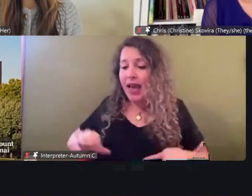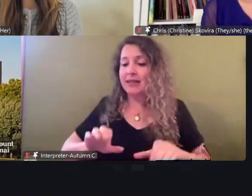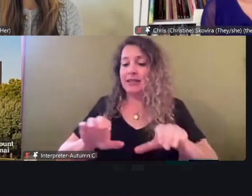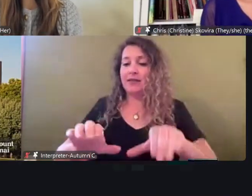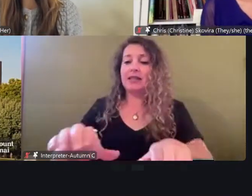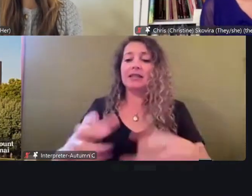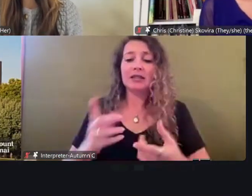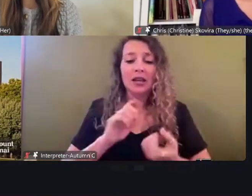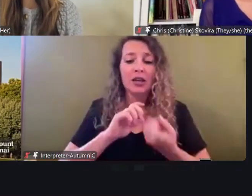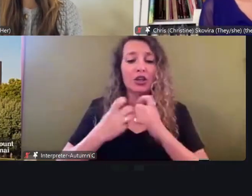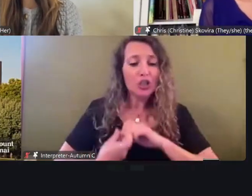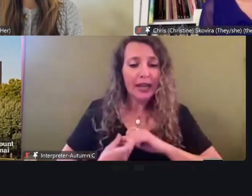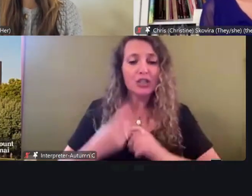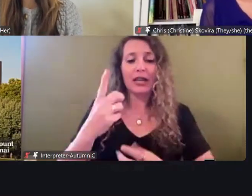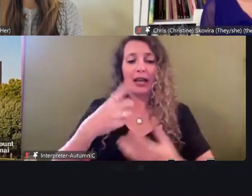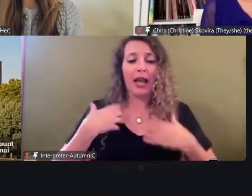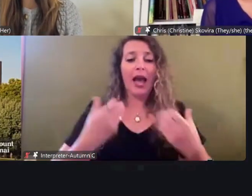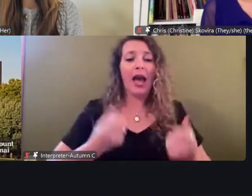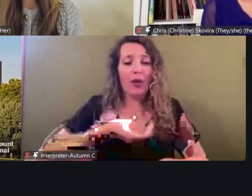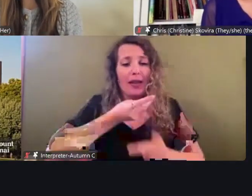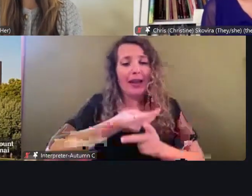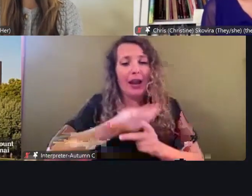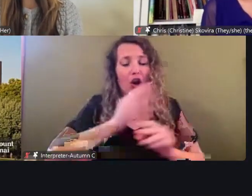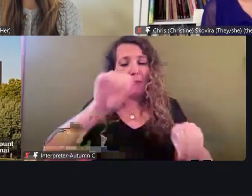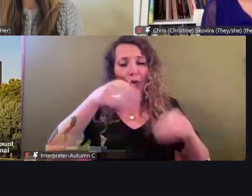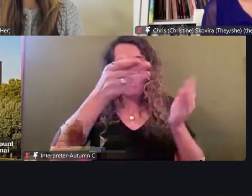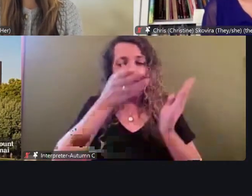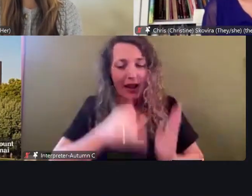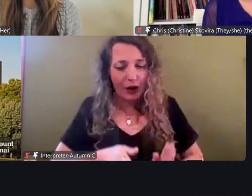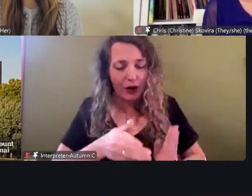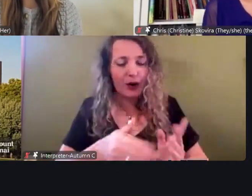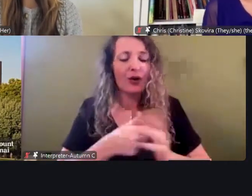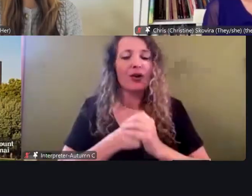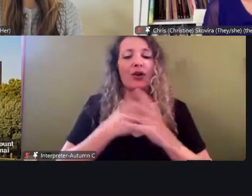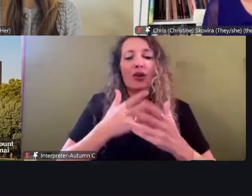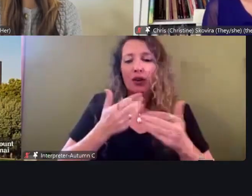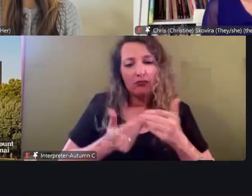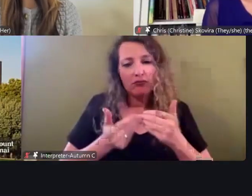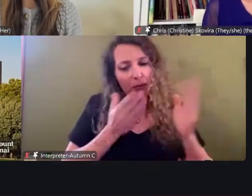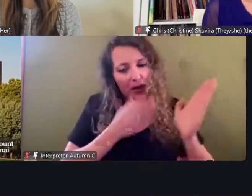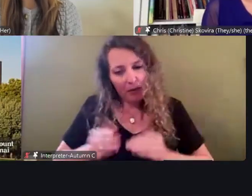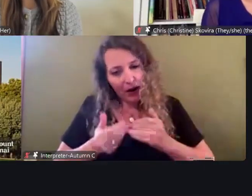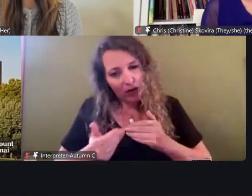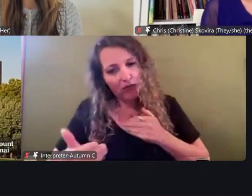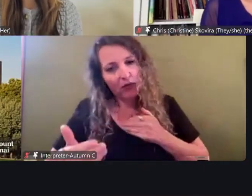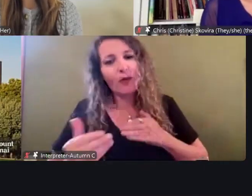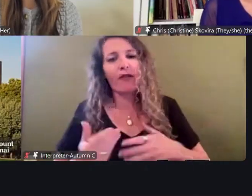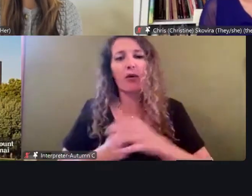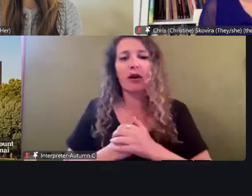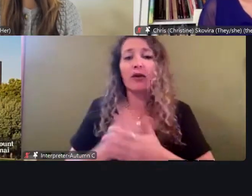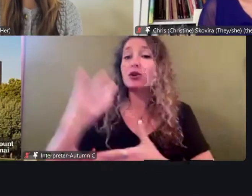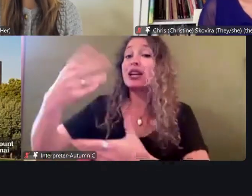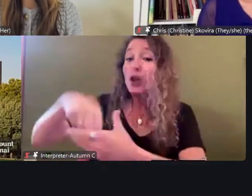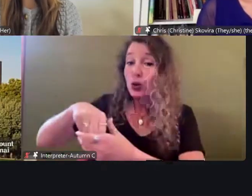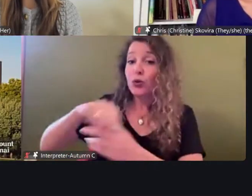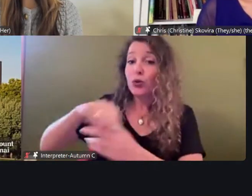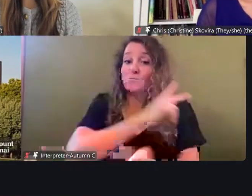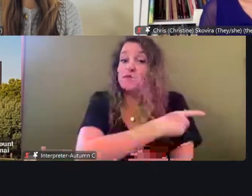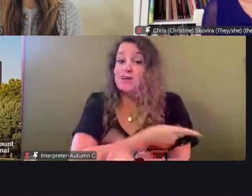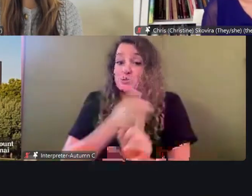changing healthcare providers going forward to be on interprofessional teams, which include the patient.